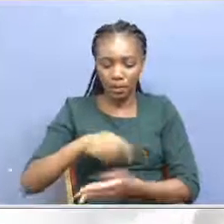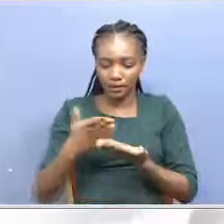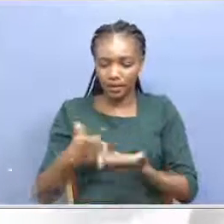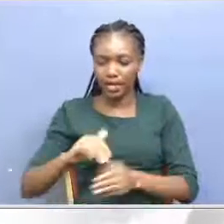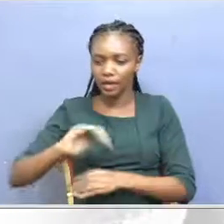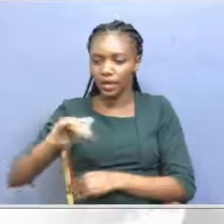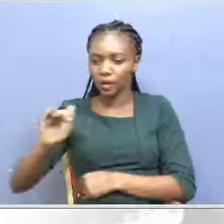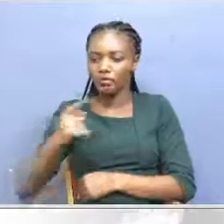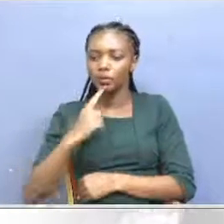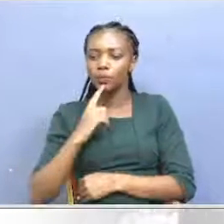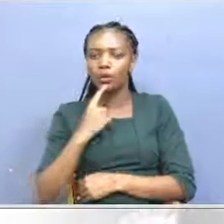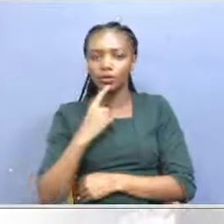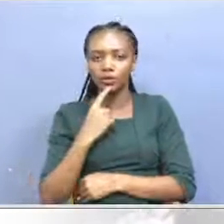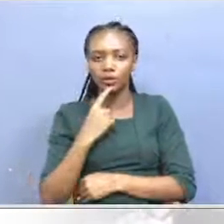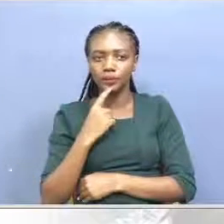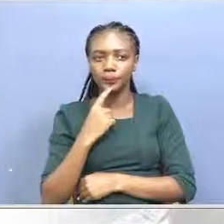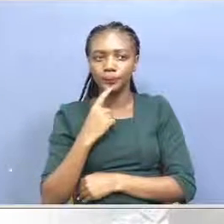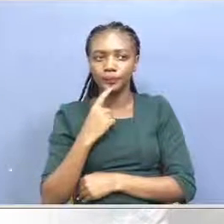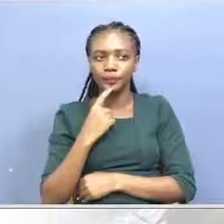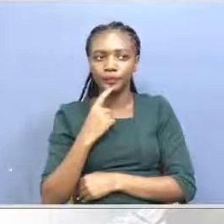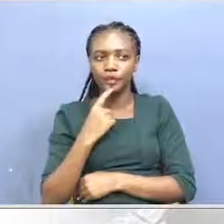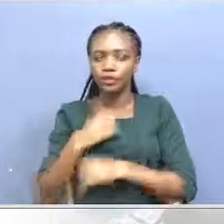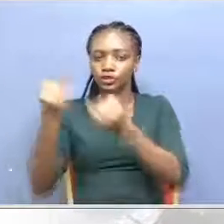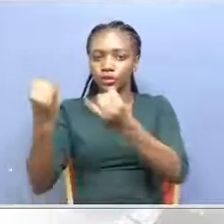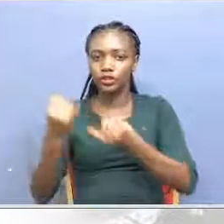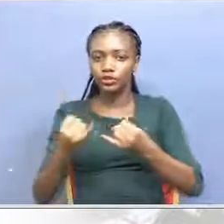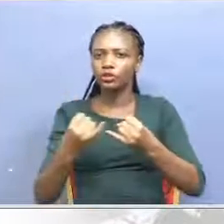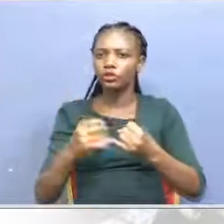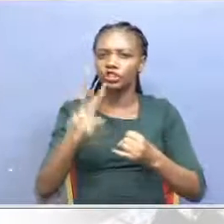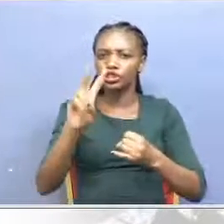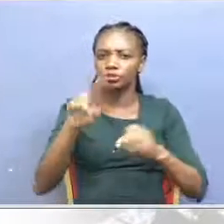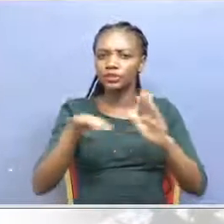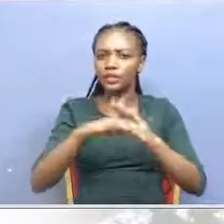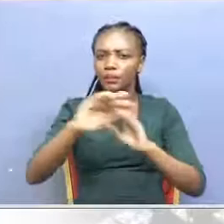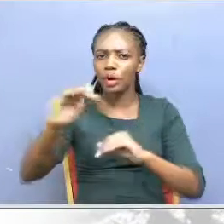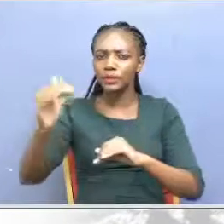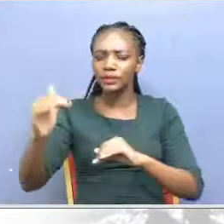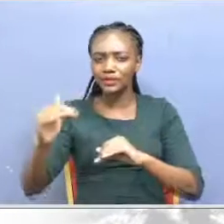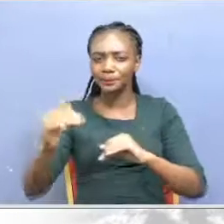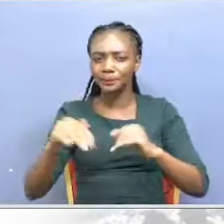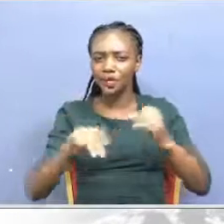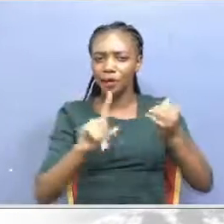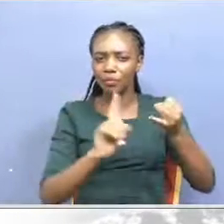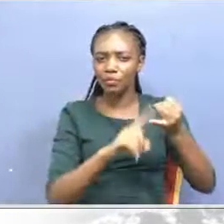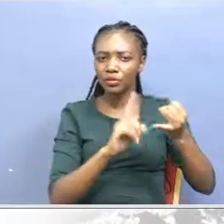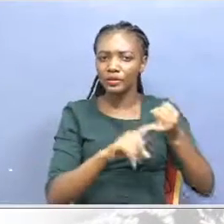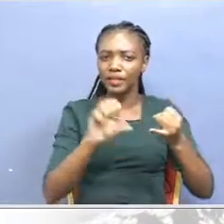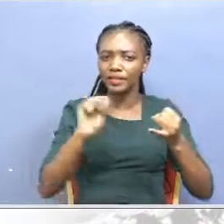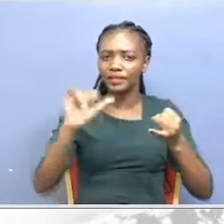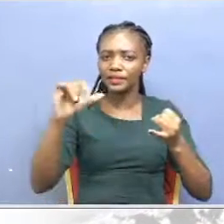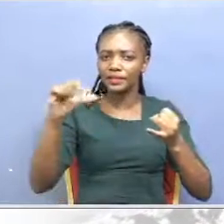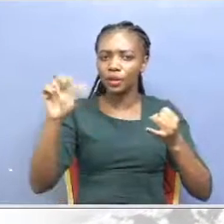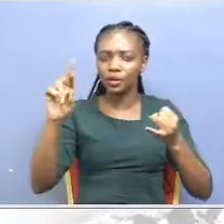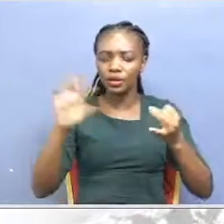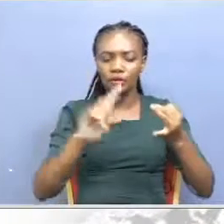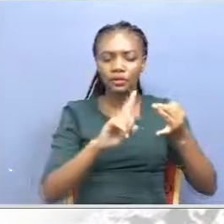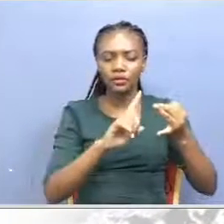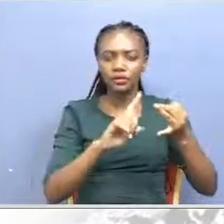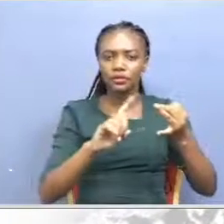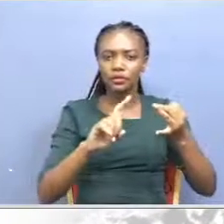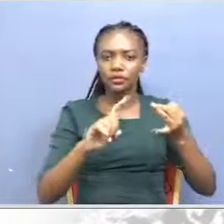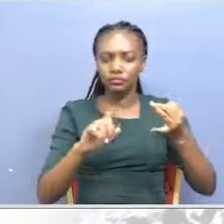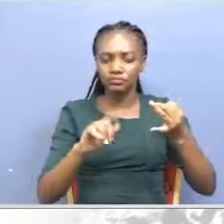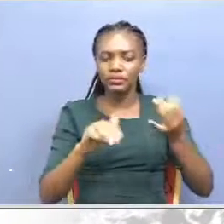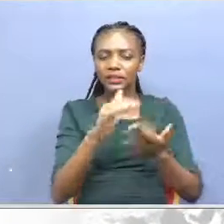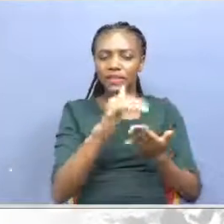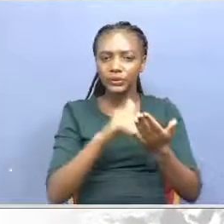Pokot kuleta sub counties mbili ya huko Sikor, naitwa